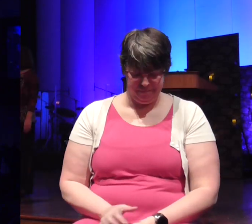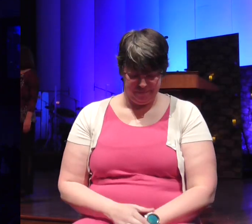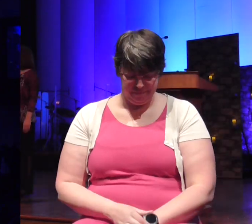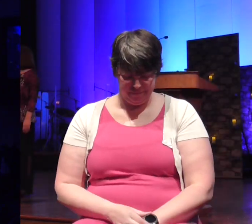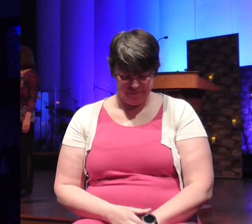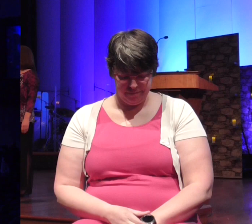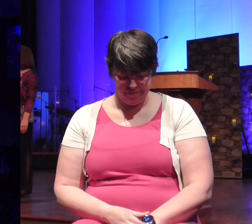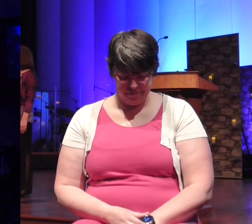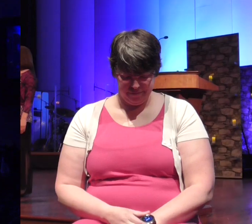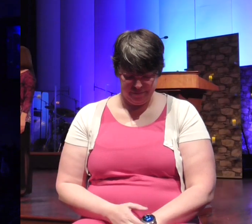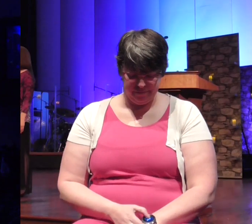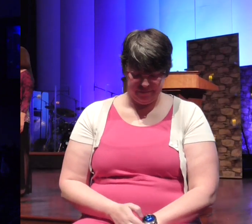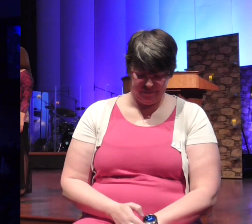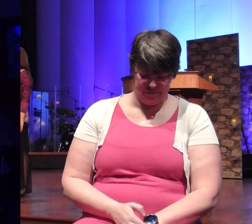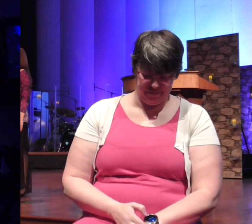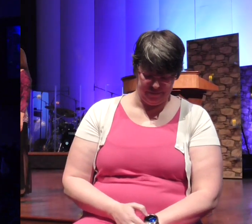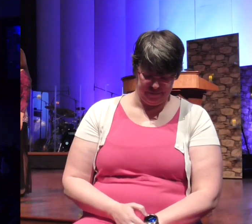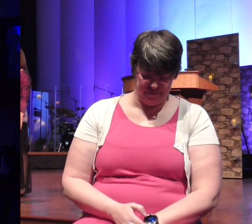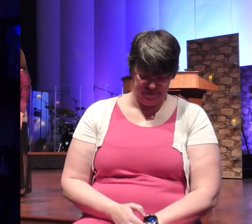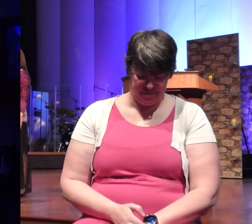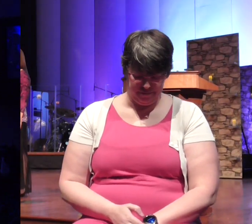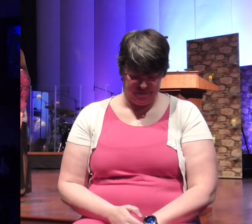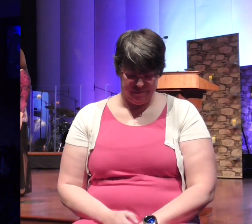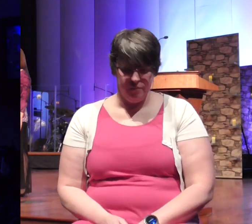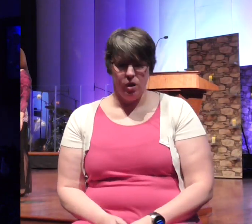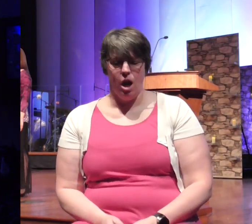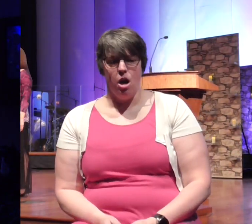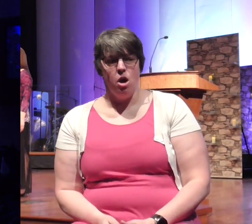For your